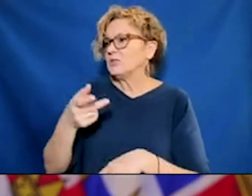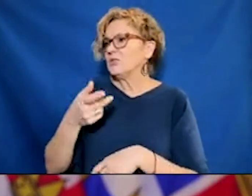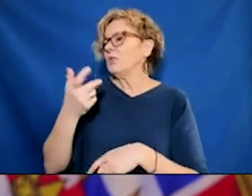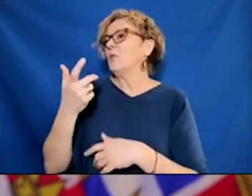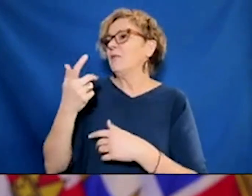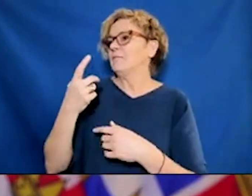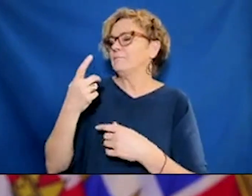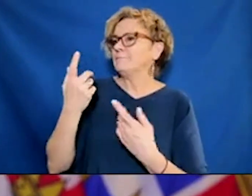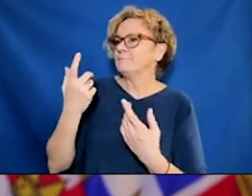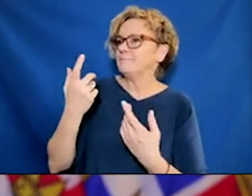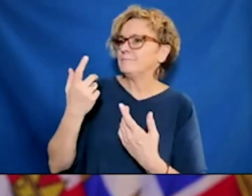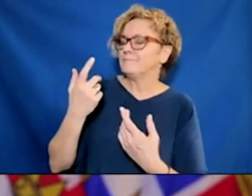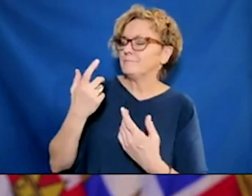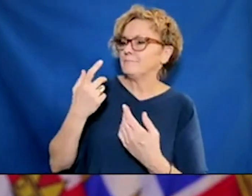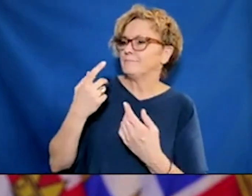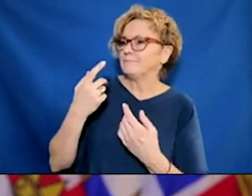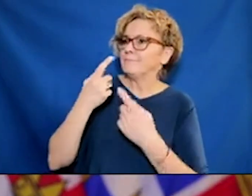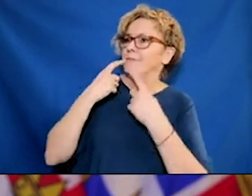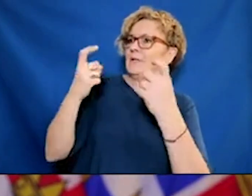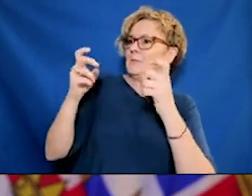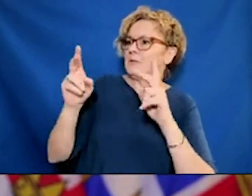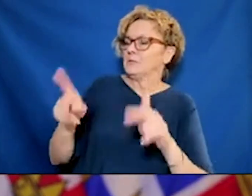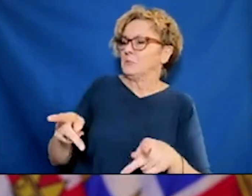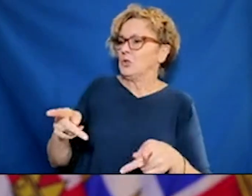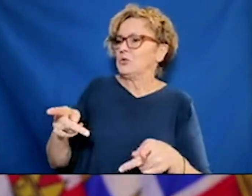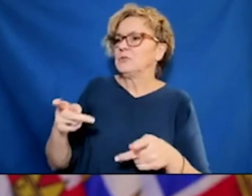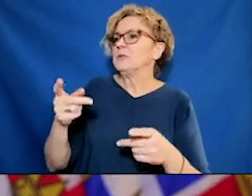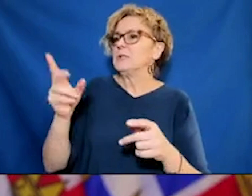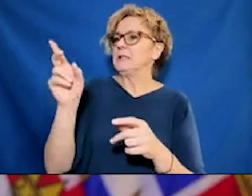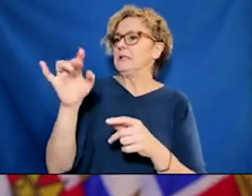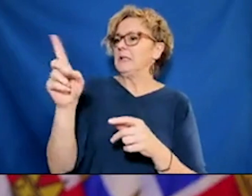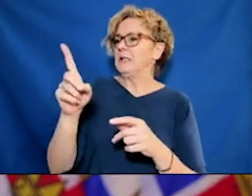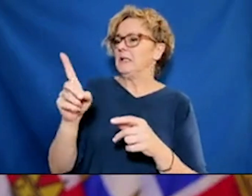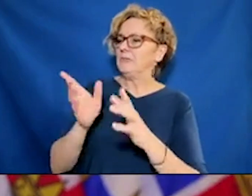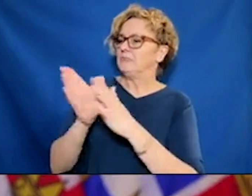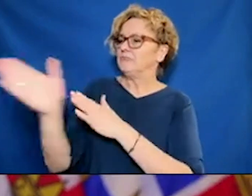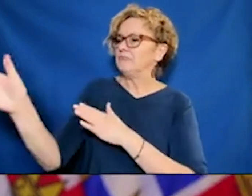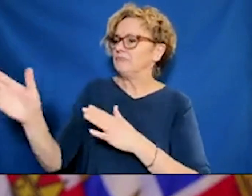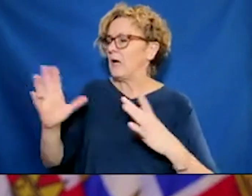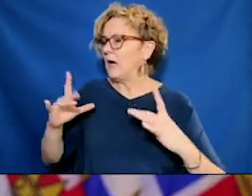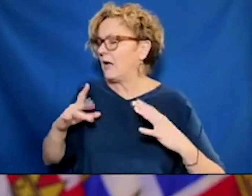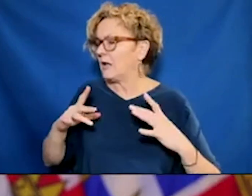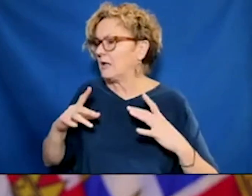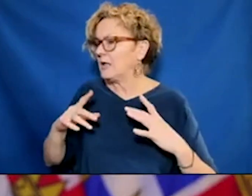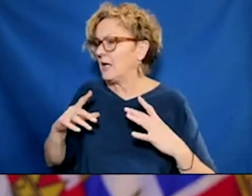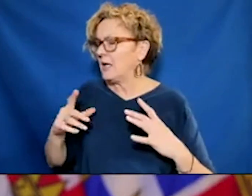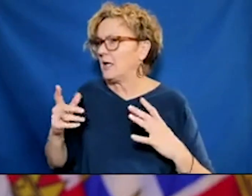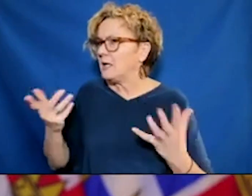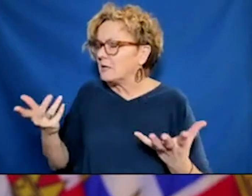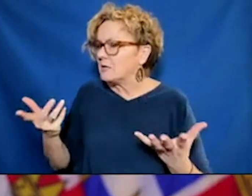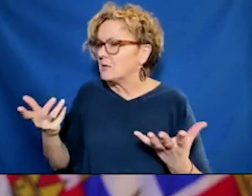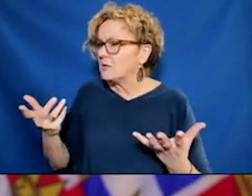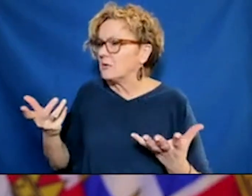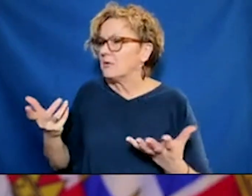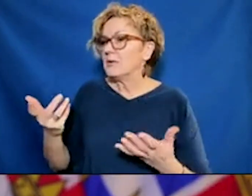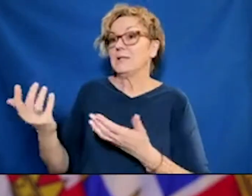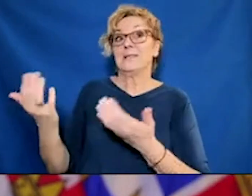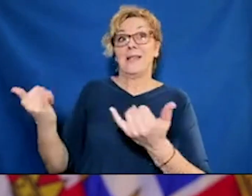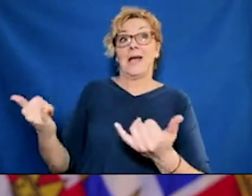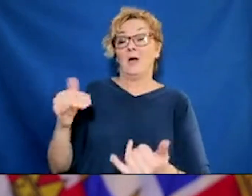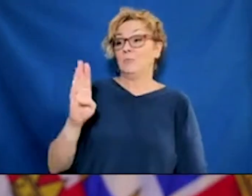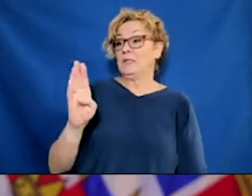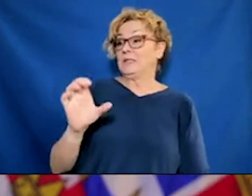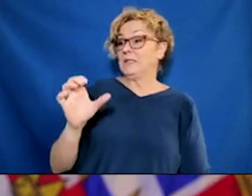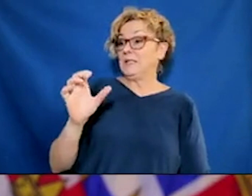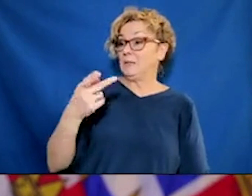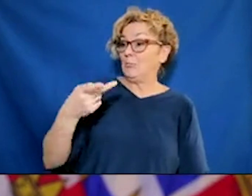say that at least we'll get other elected officials and then other ministries to toe the line, so to speak, as far as enforcing